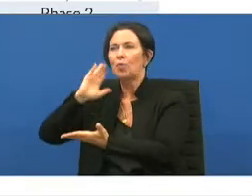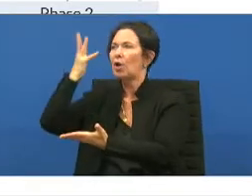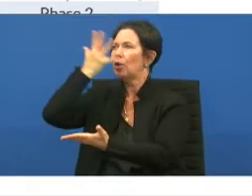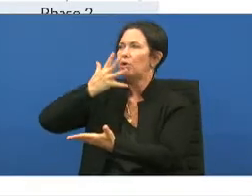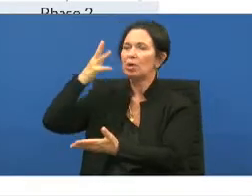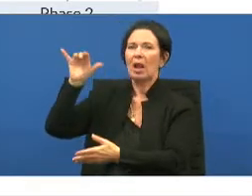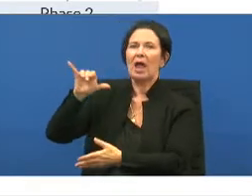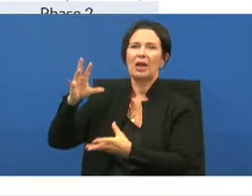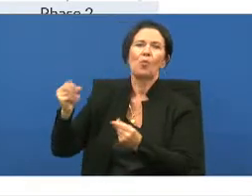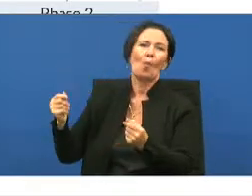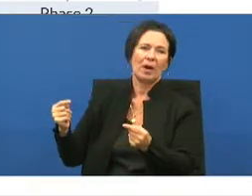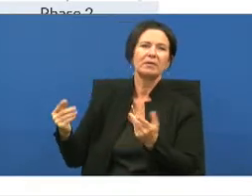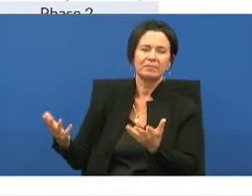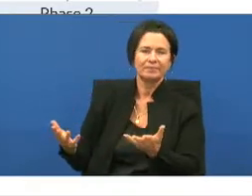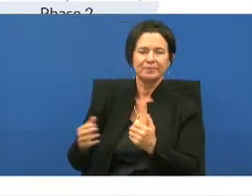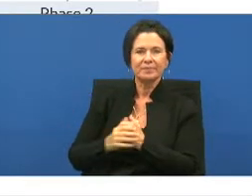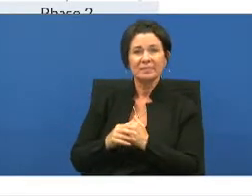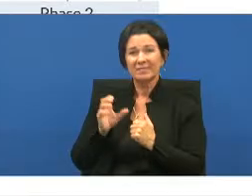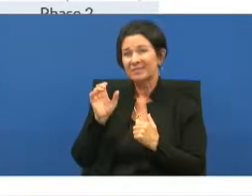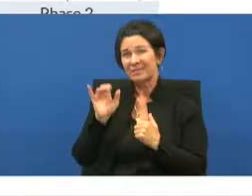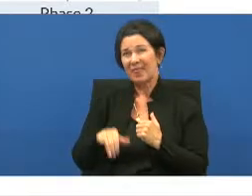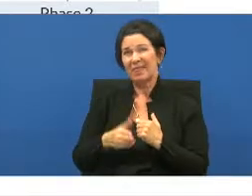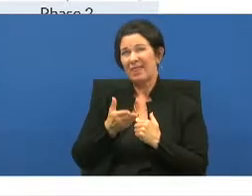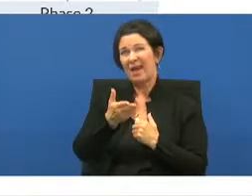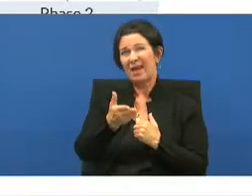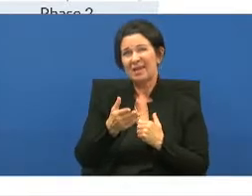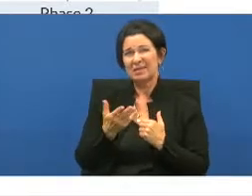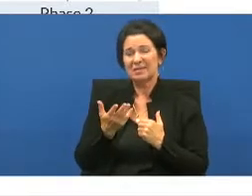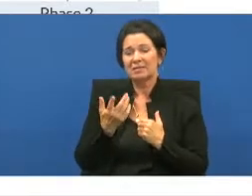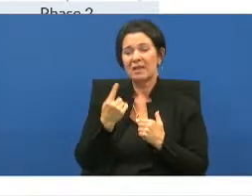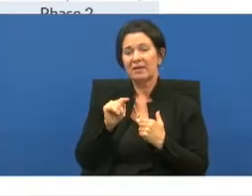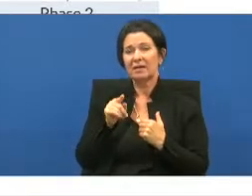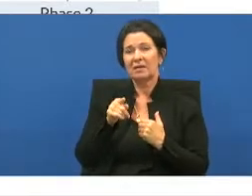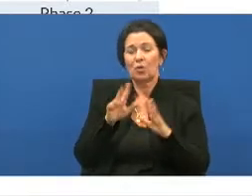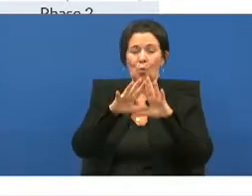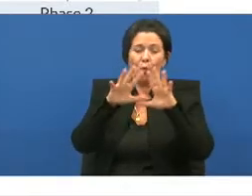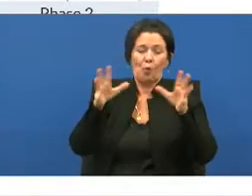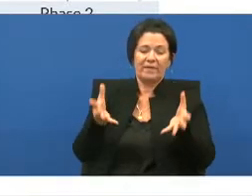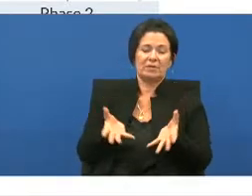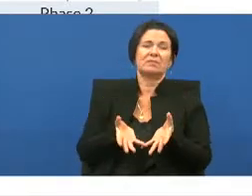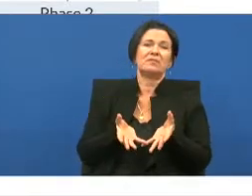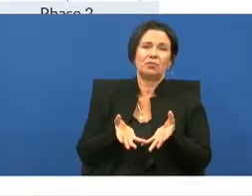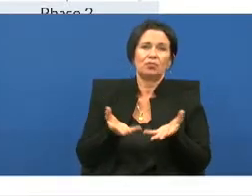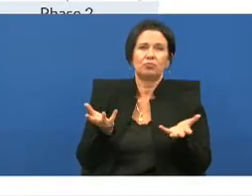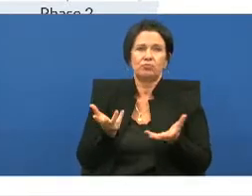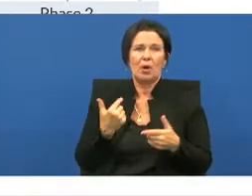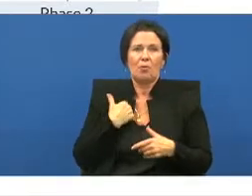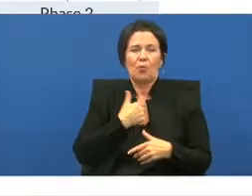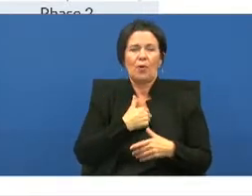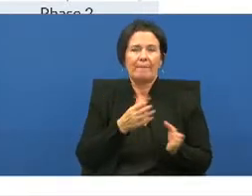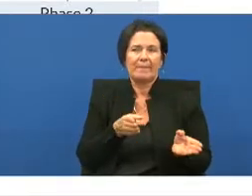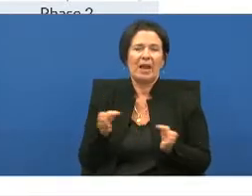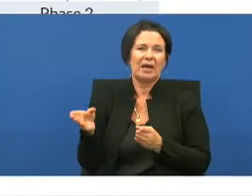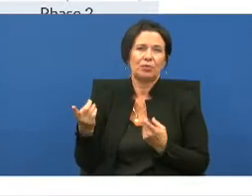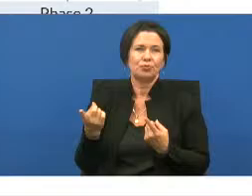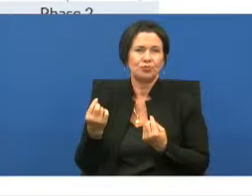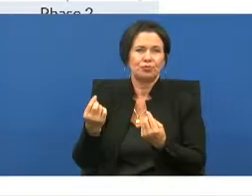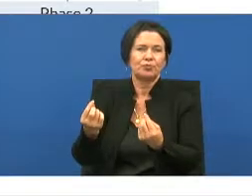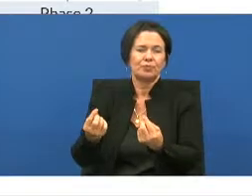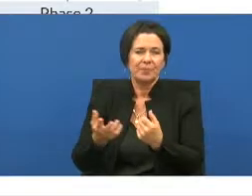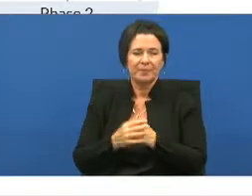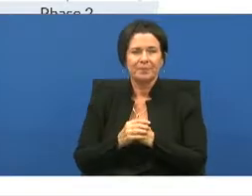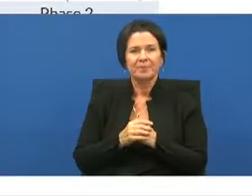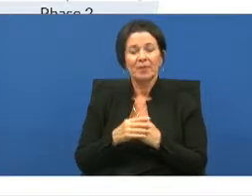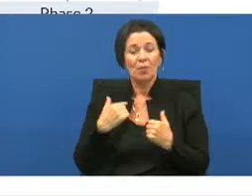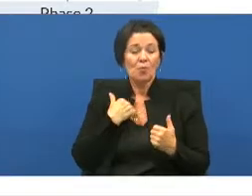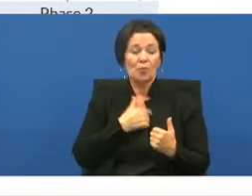that really is the high-level overview of what we're about. We are genuinely honored and excited